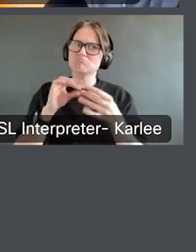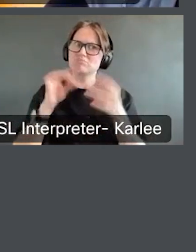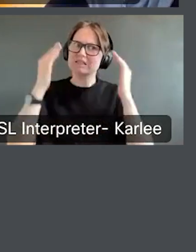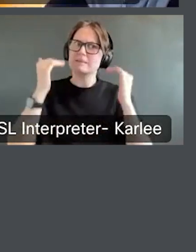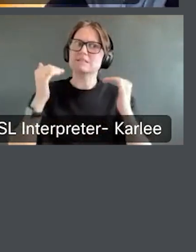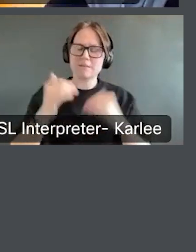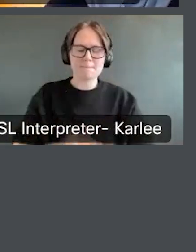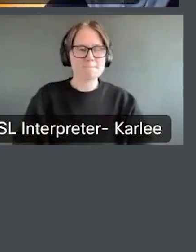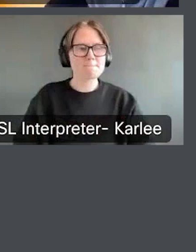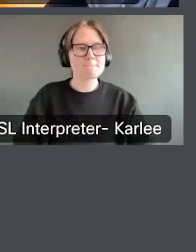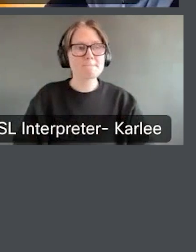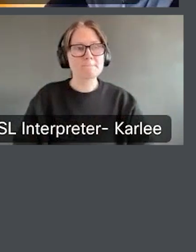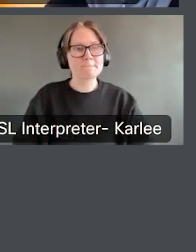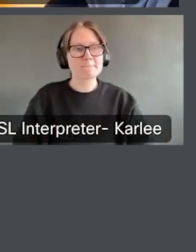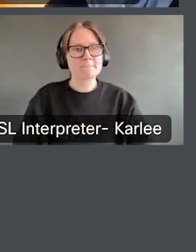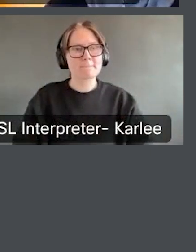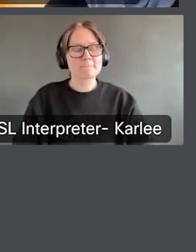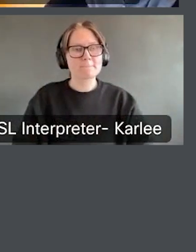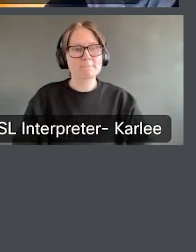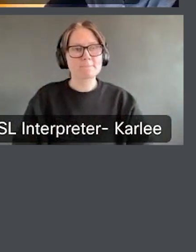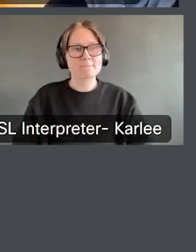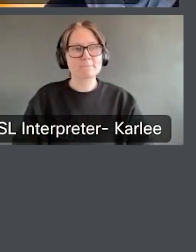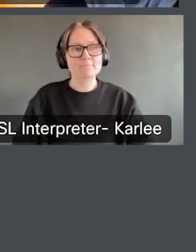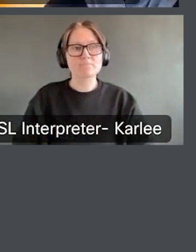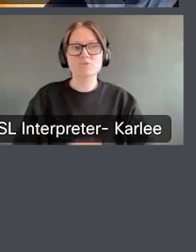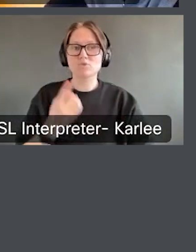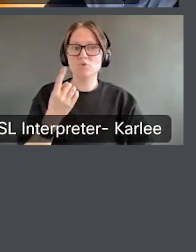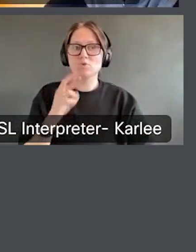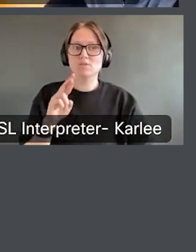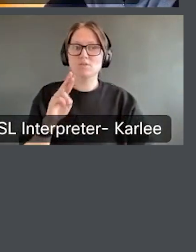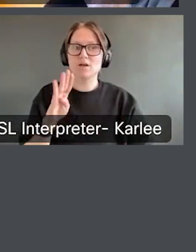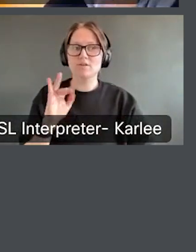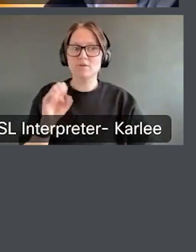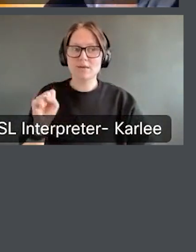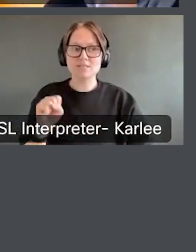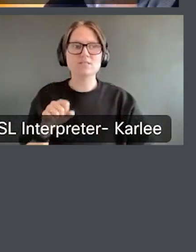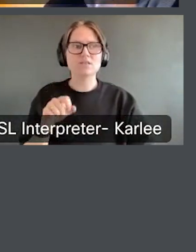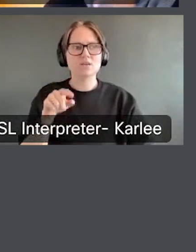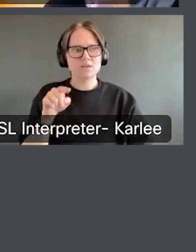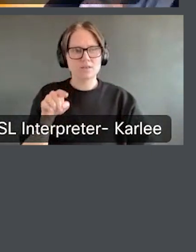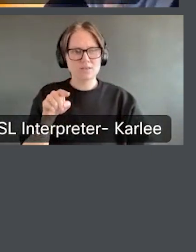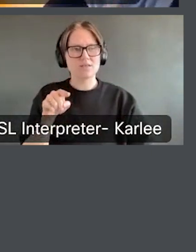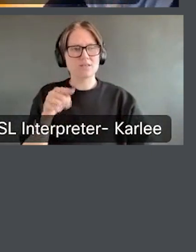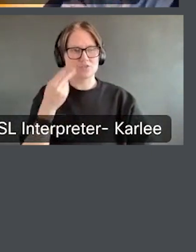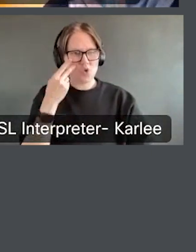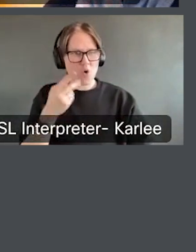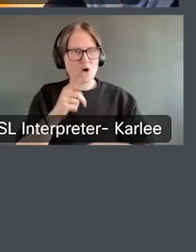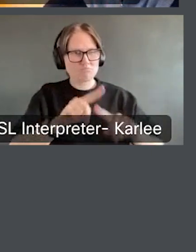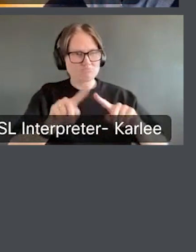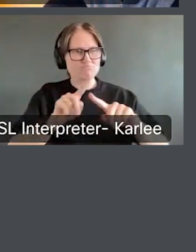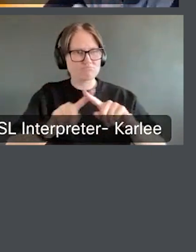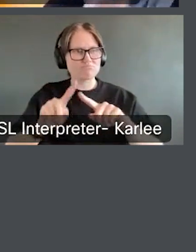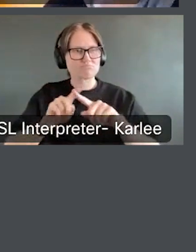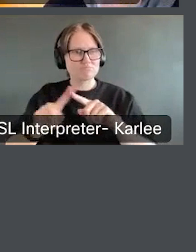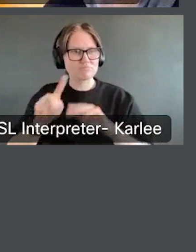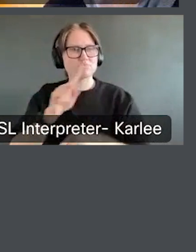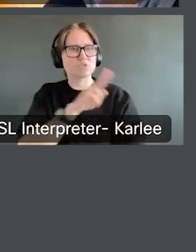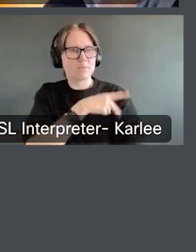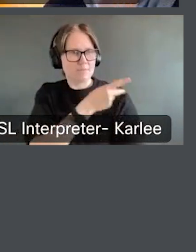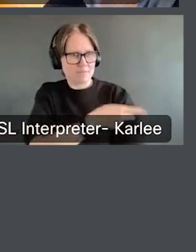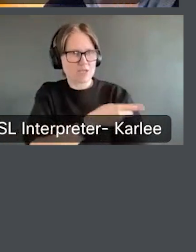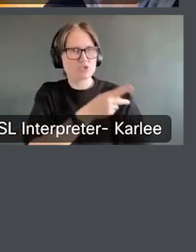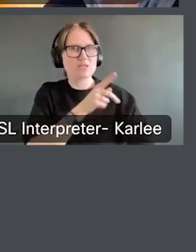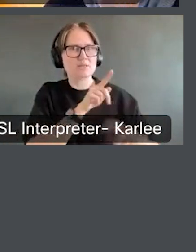of, he kind of, Dr. Best took it from watching these patients come in to developing one of the